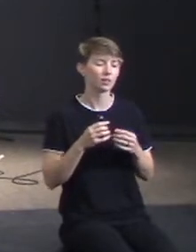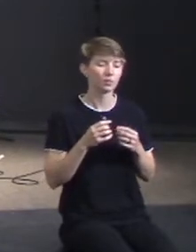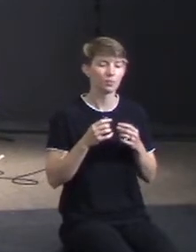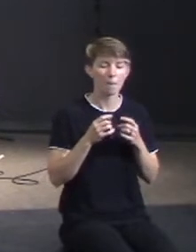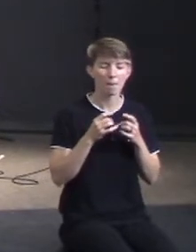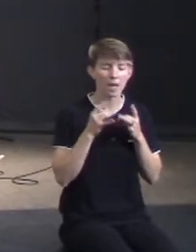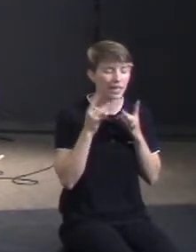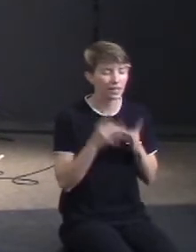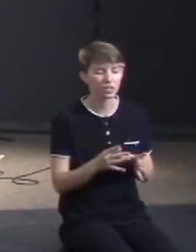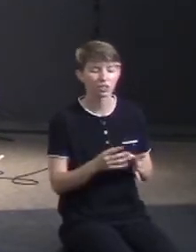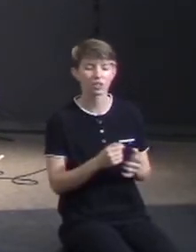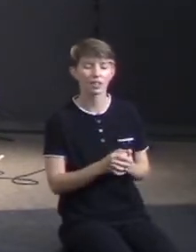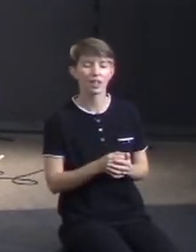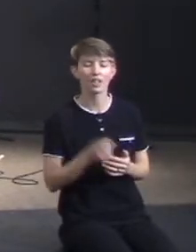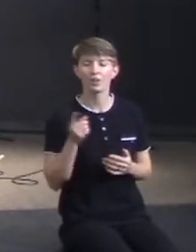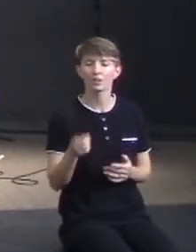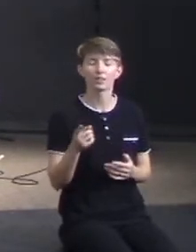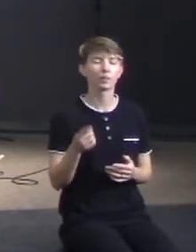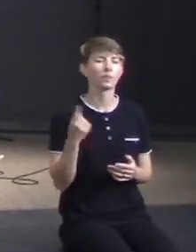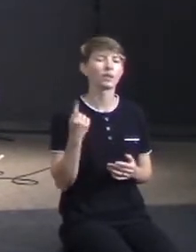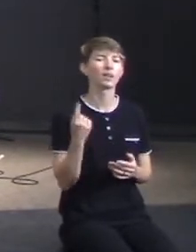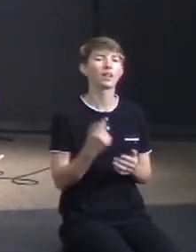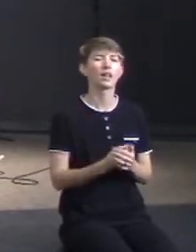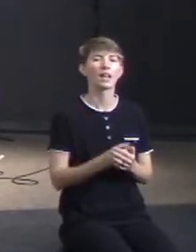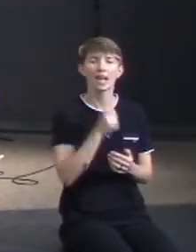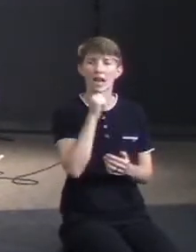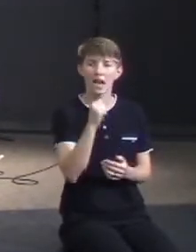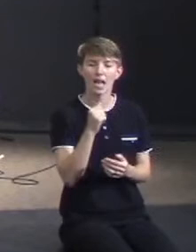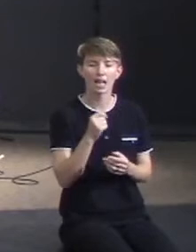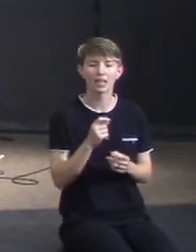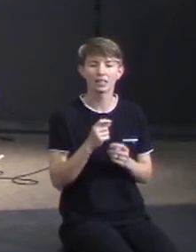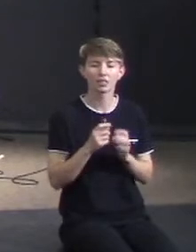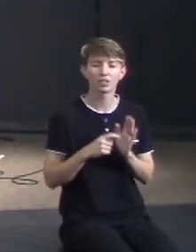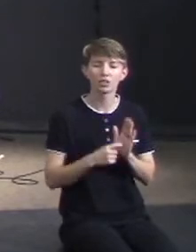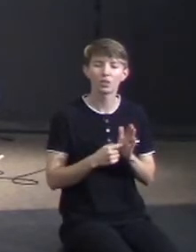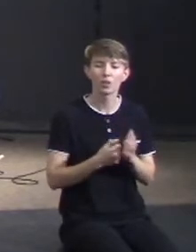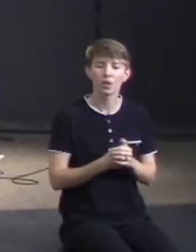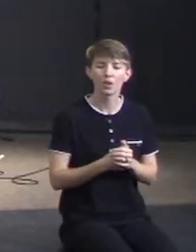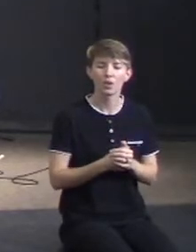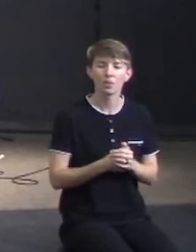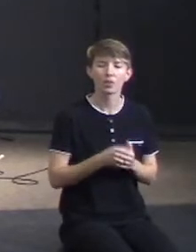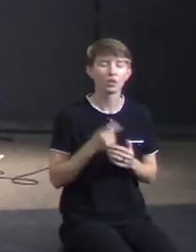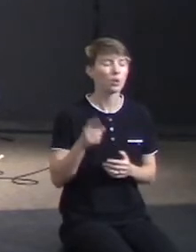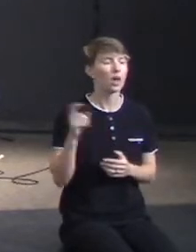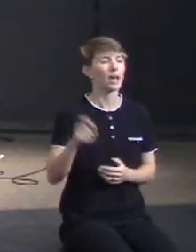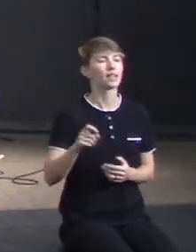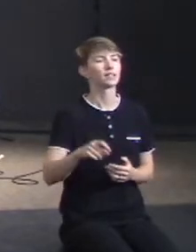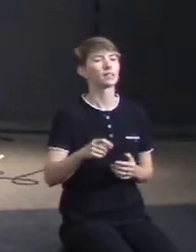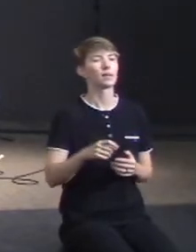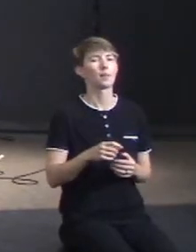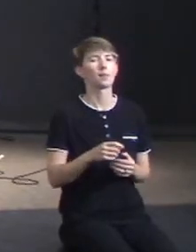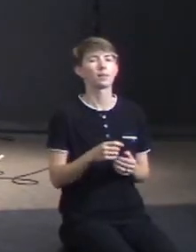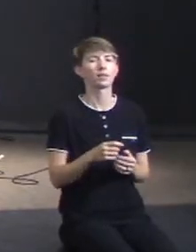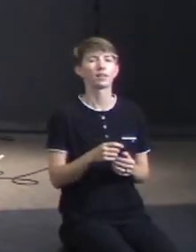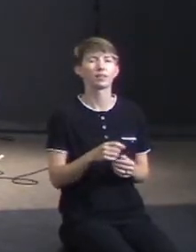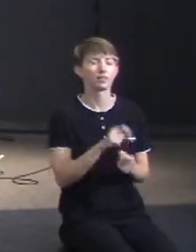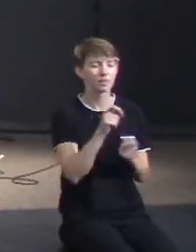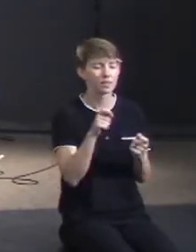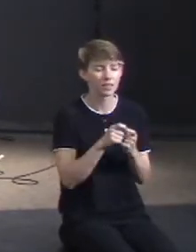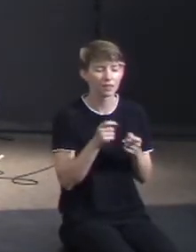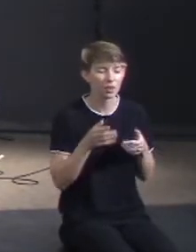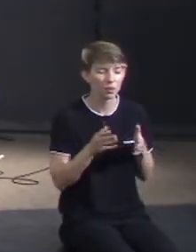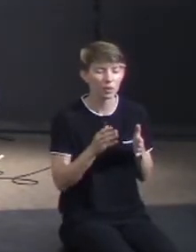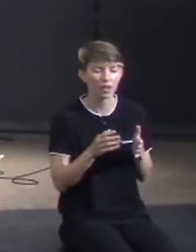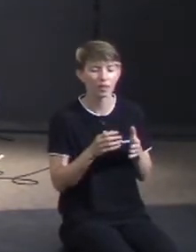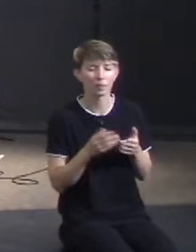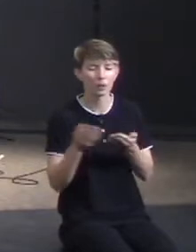was someone who did not put a standard out that's saying you had to be a certain way in order to be welcomed in. It was